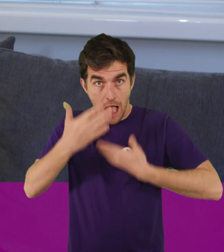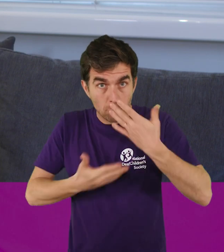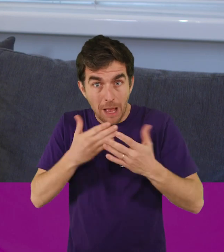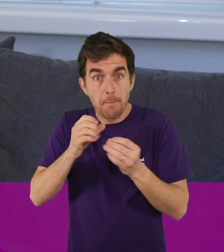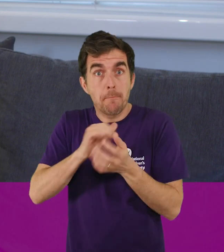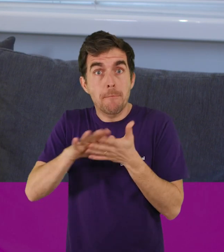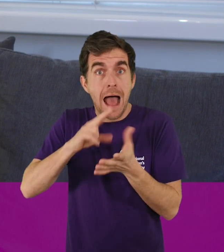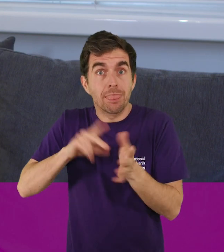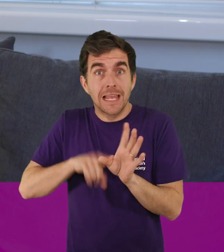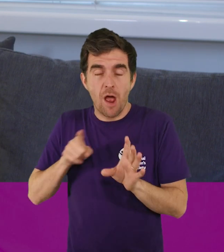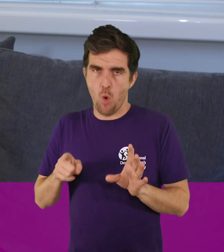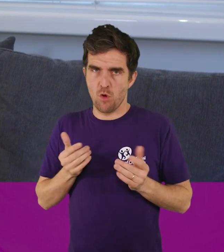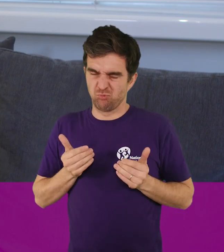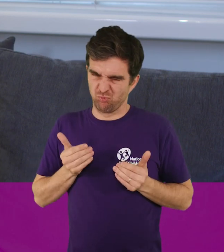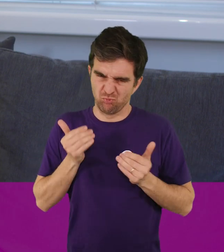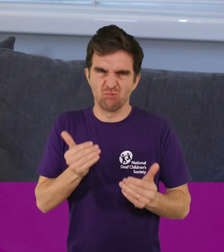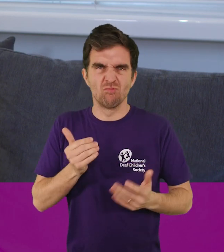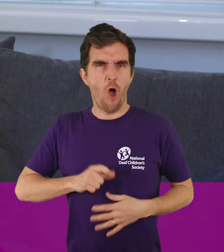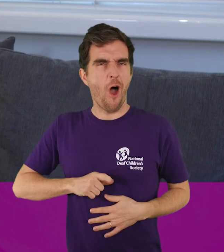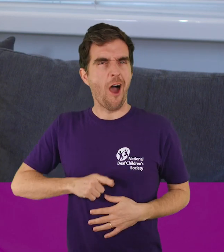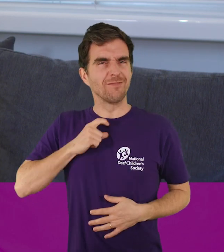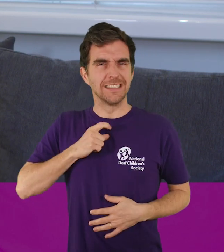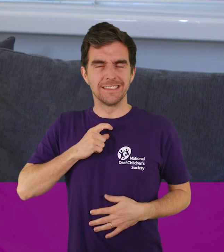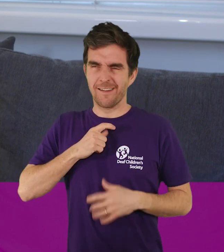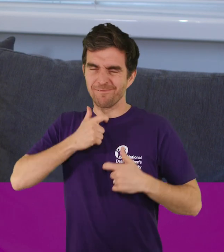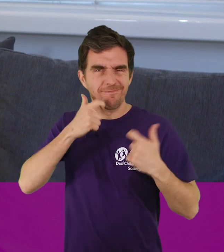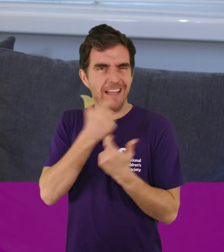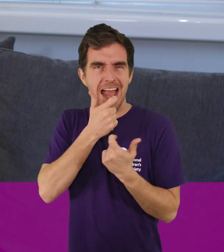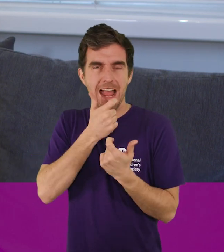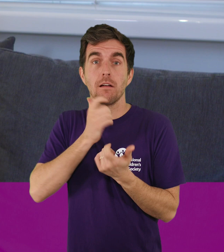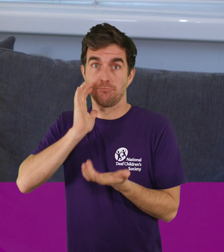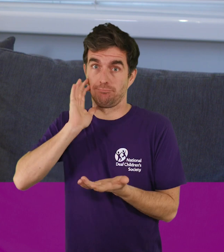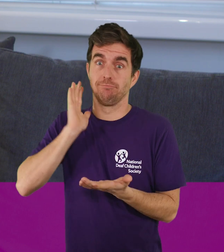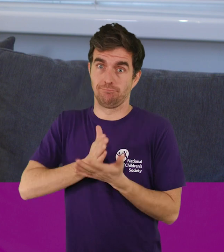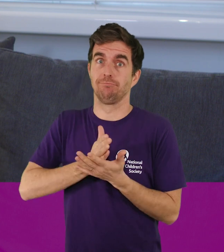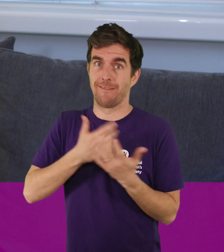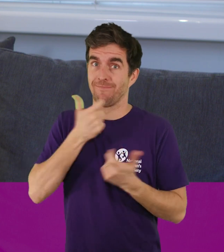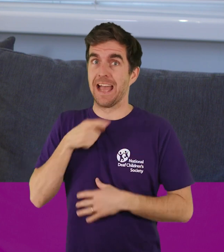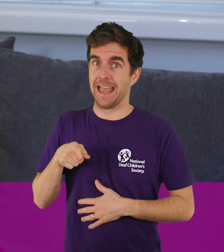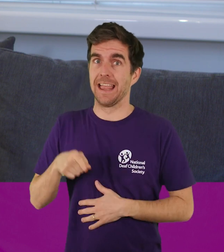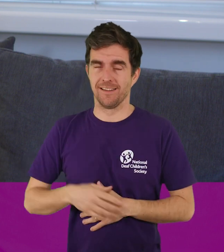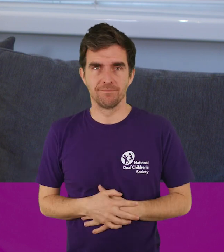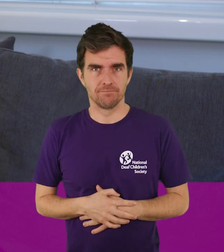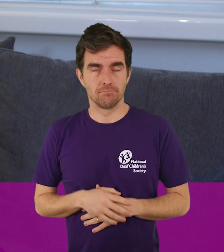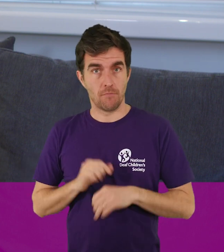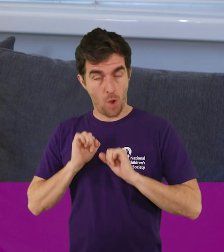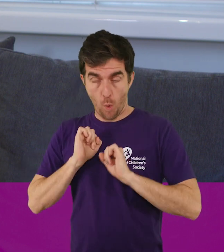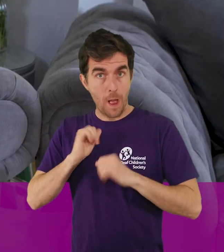Oh, how would I describe Bethany? She's sassy, confident, funny, really